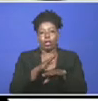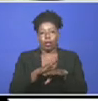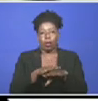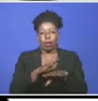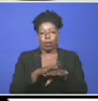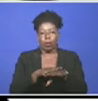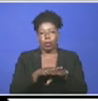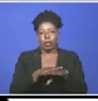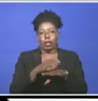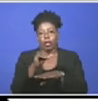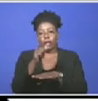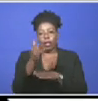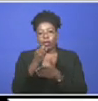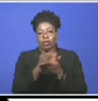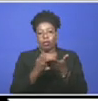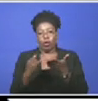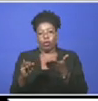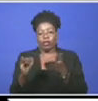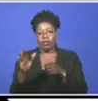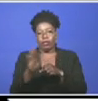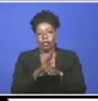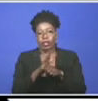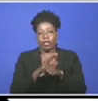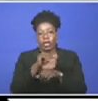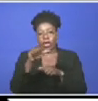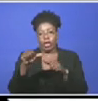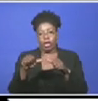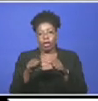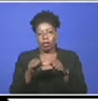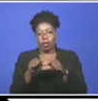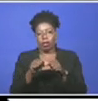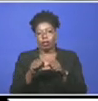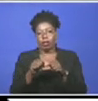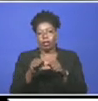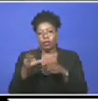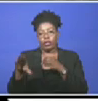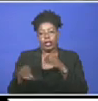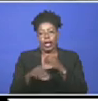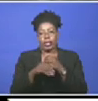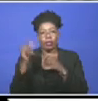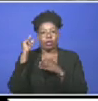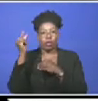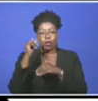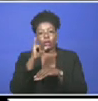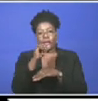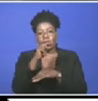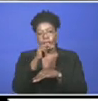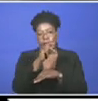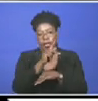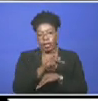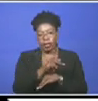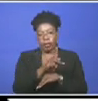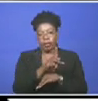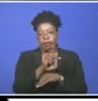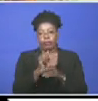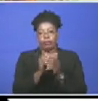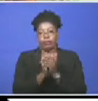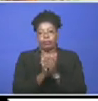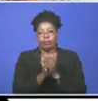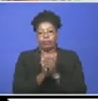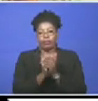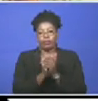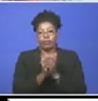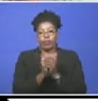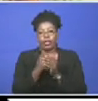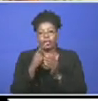with charcoal. She was filling in the outline with charcoal before adding some gold ink to what appeared to be a halo. I